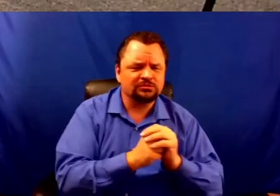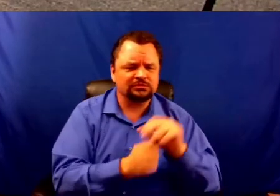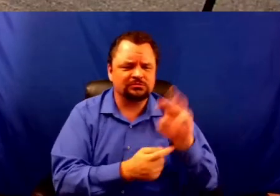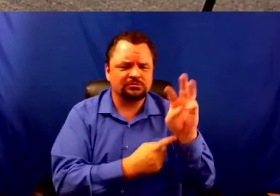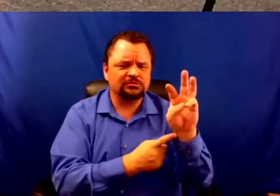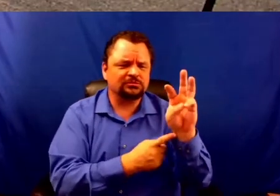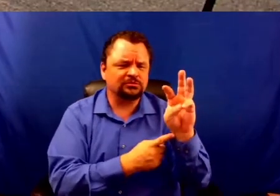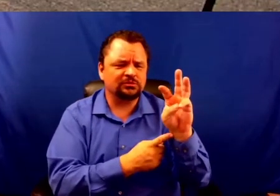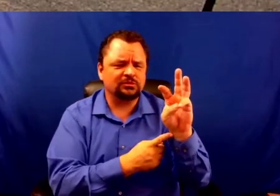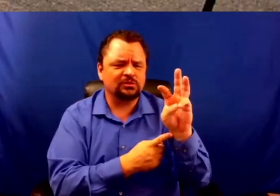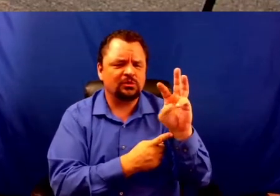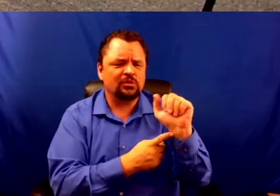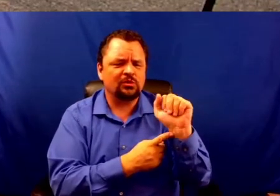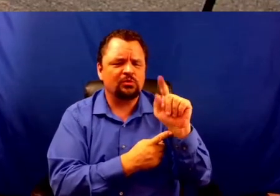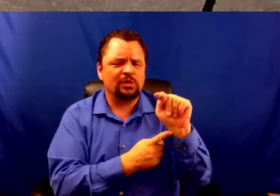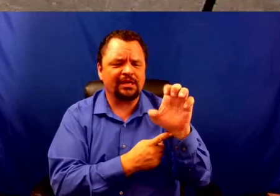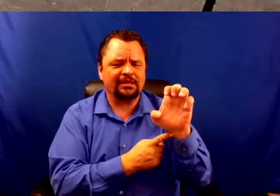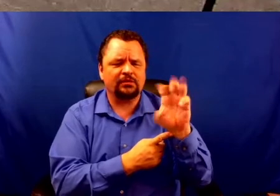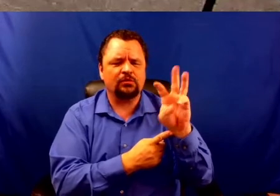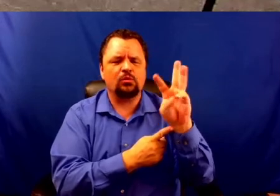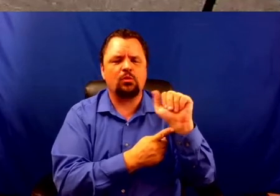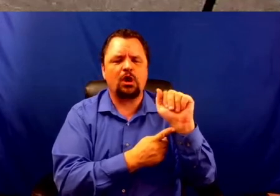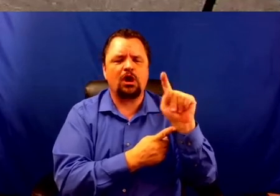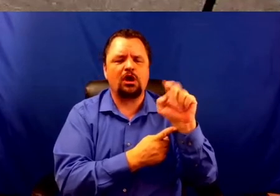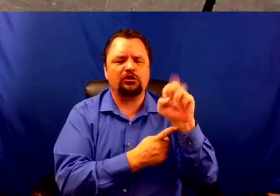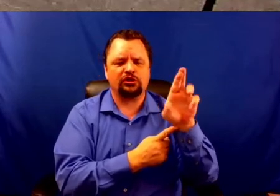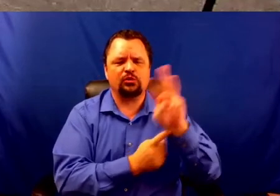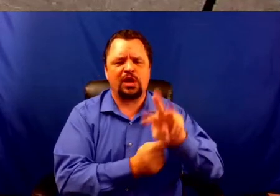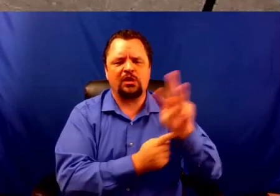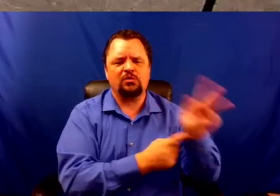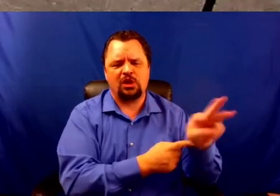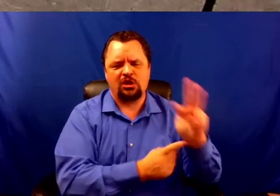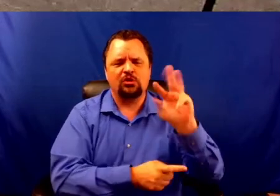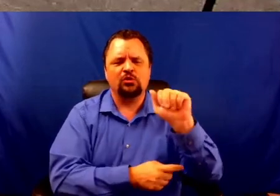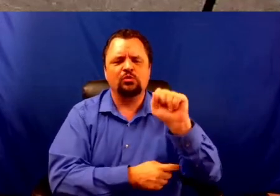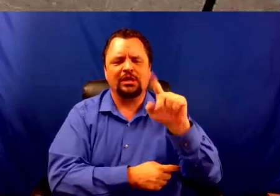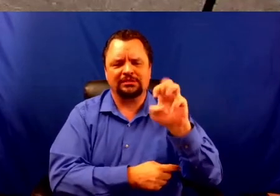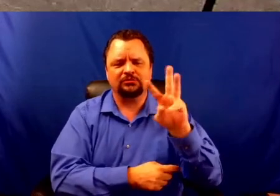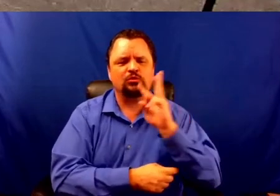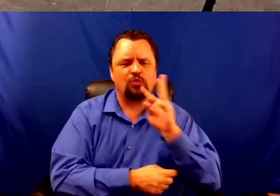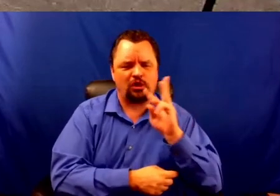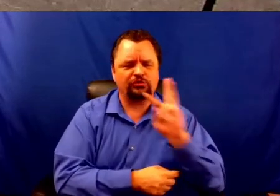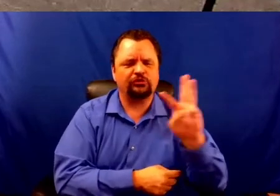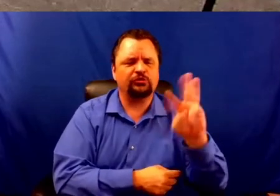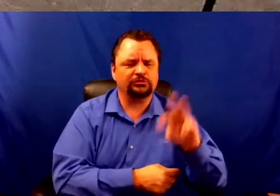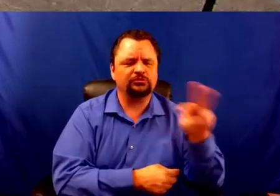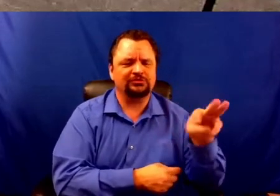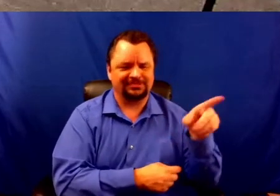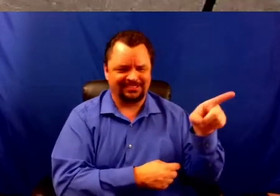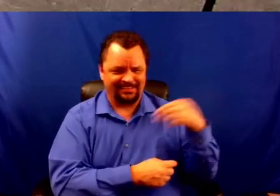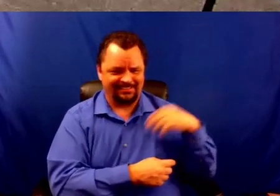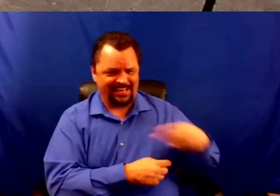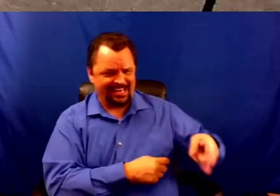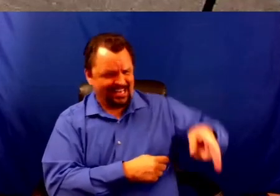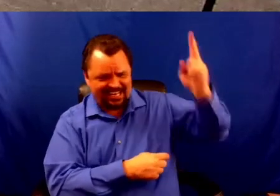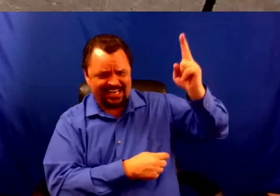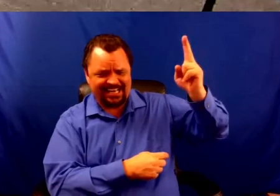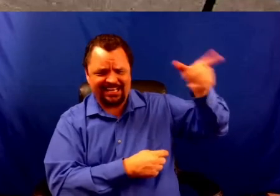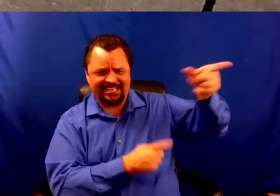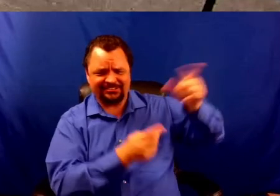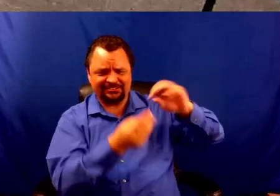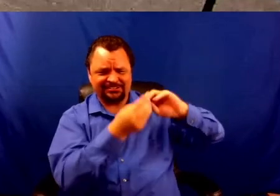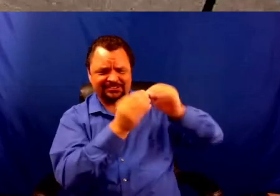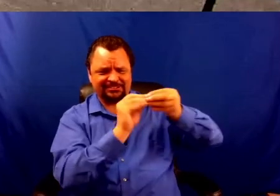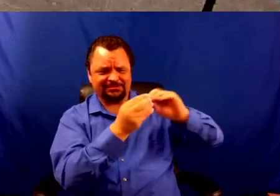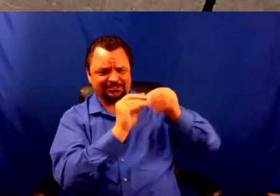issue the highest number of, one of the highest numbers of permits in El Paso County. So all of those positions are critical. So we're not